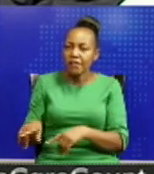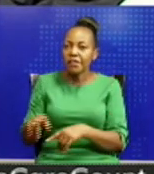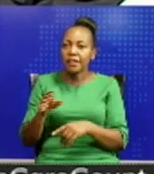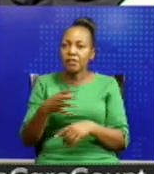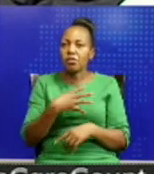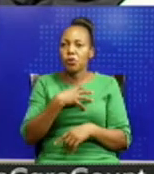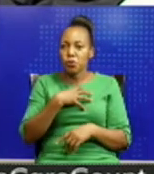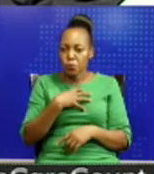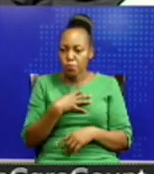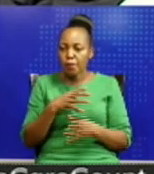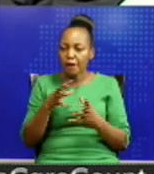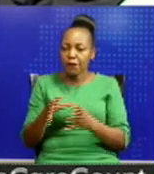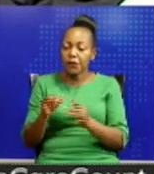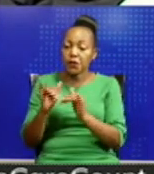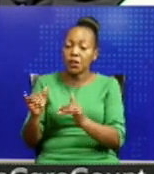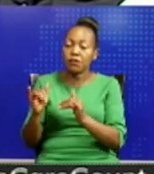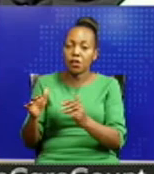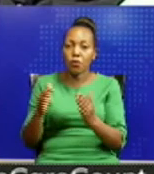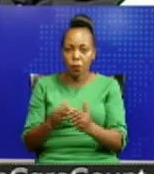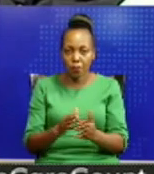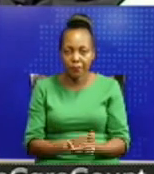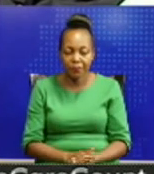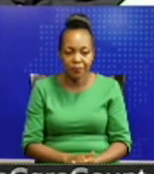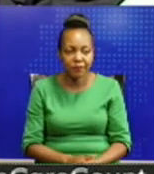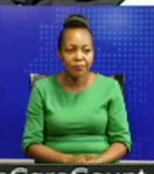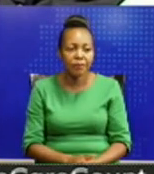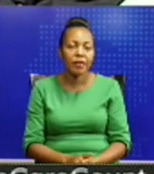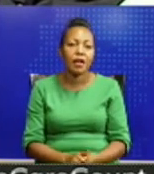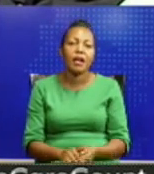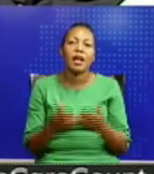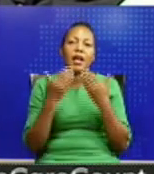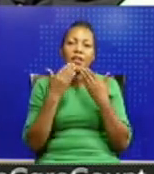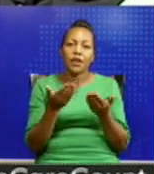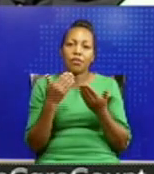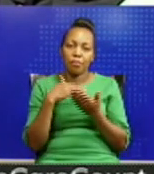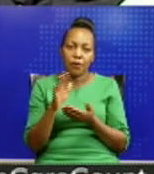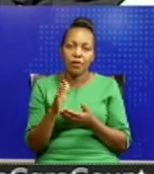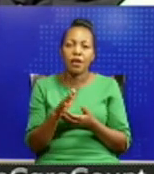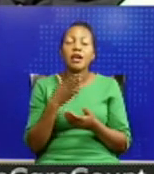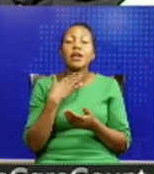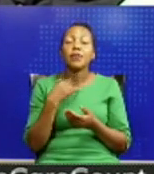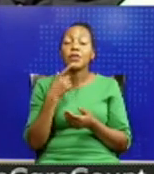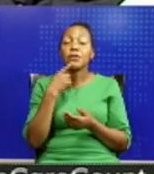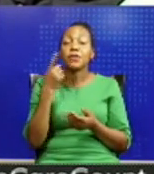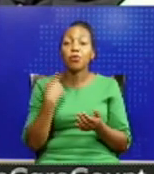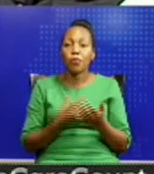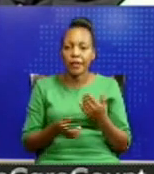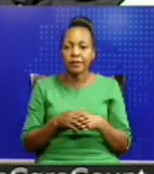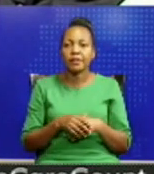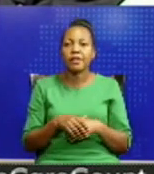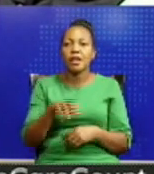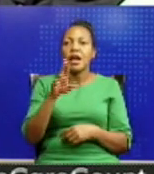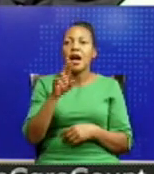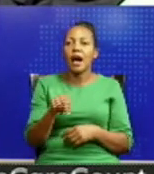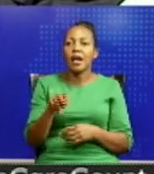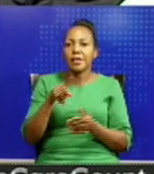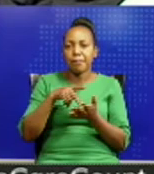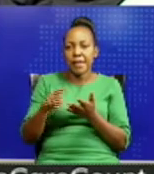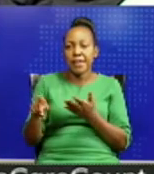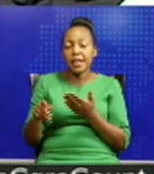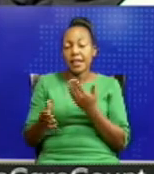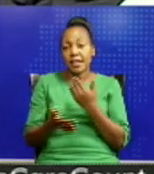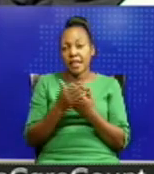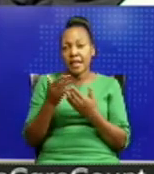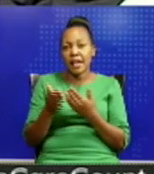and you're keeping them in the houses. Musimente. Yes, thank you very much. I want to say that unpaid care is very, very